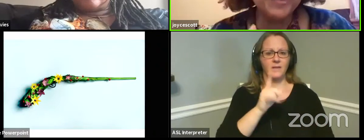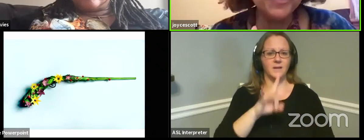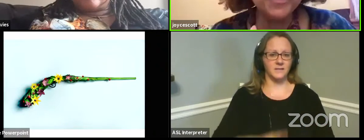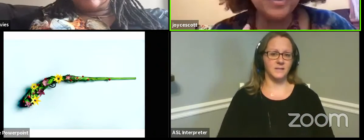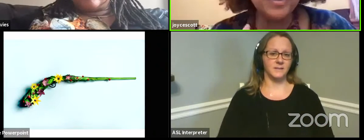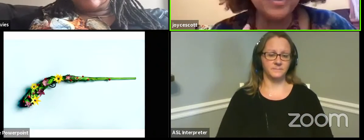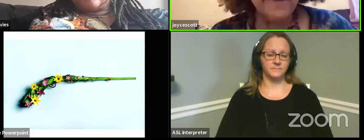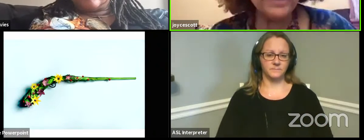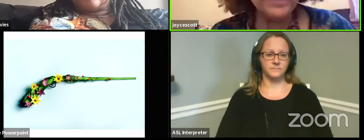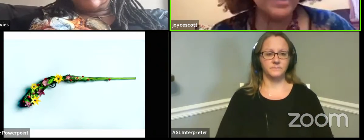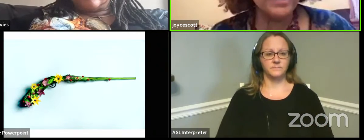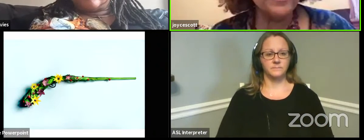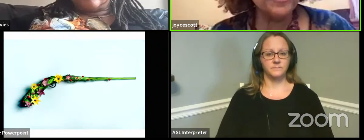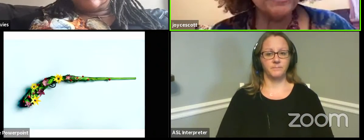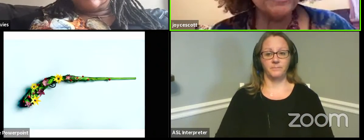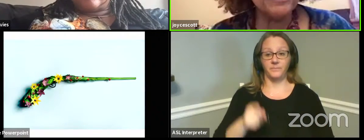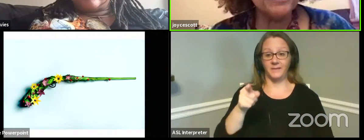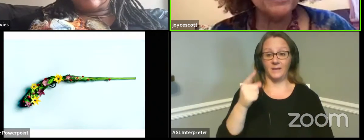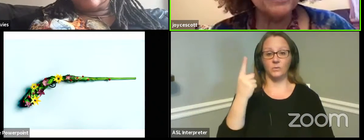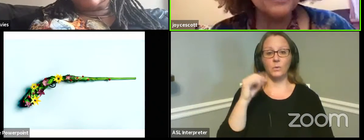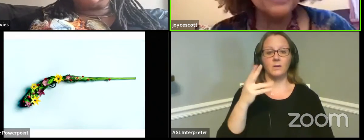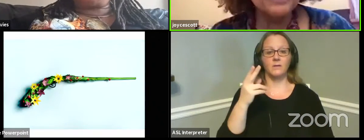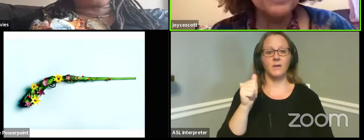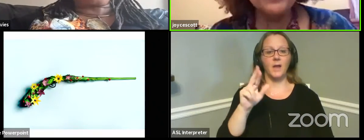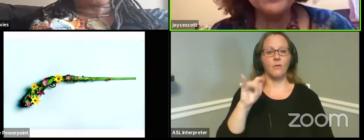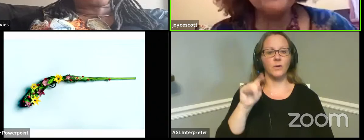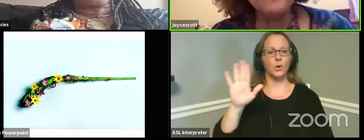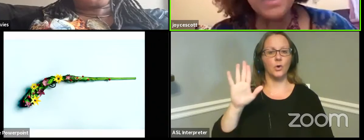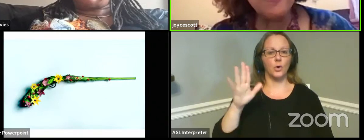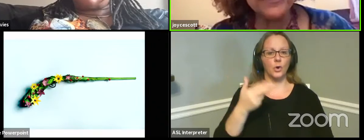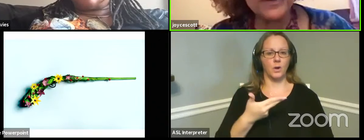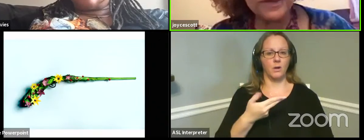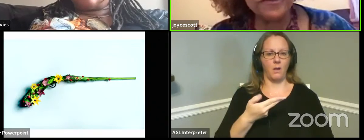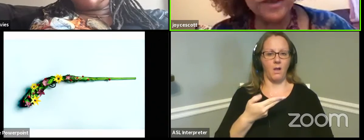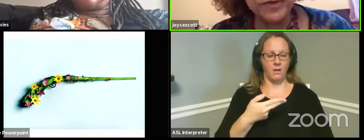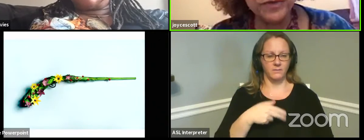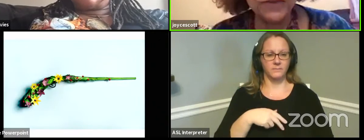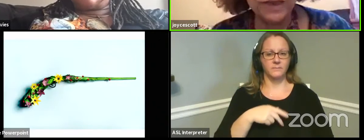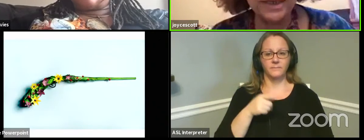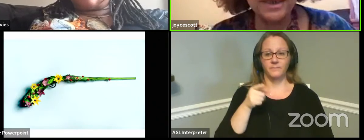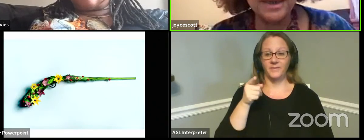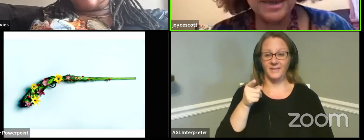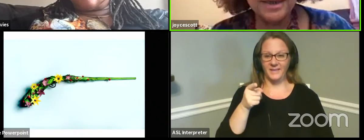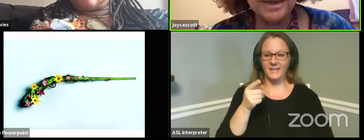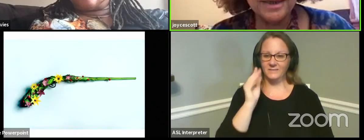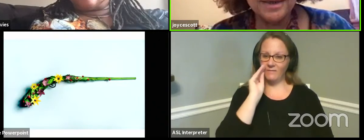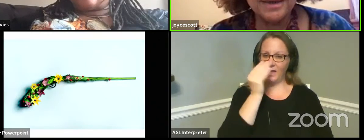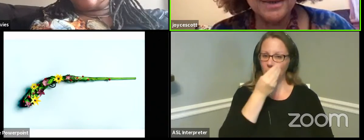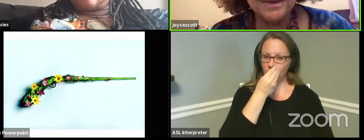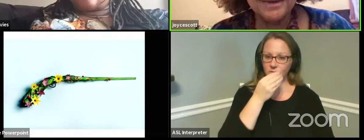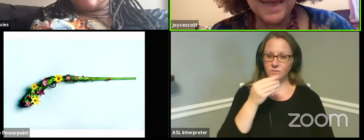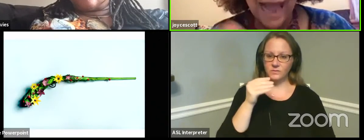So this is one of Harriet's guns. These are the flowers that she would see as